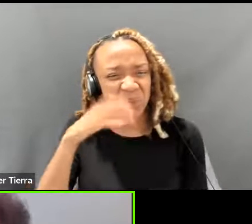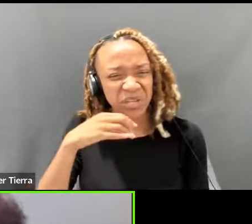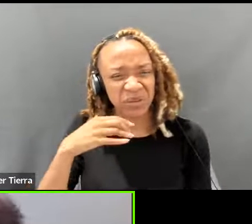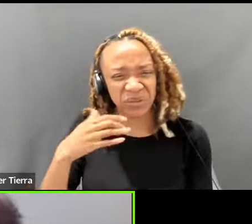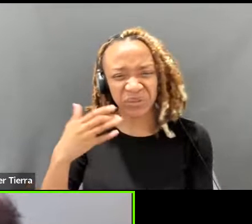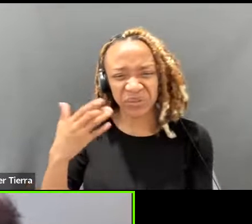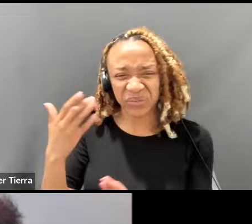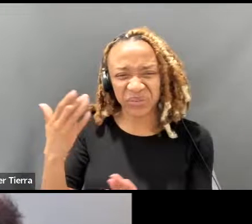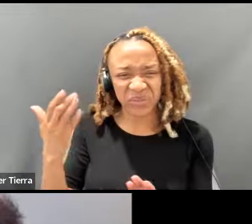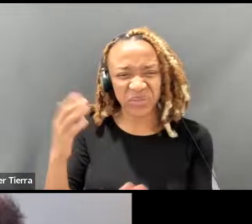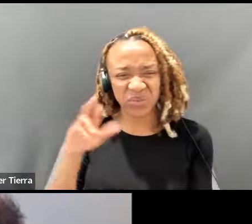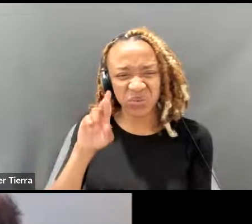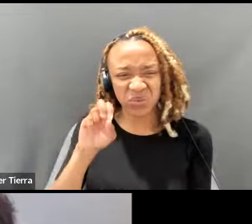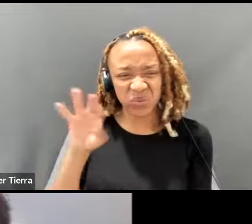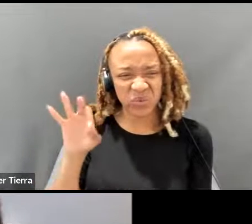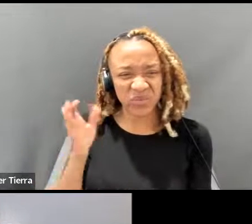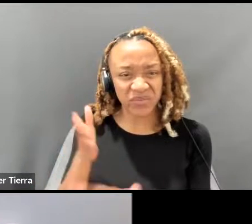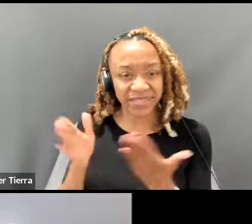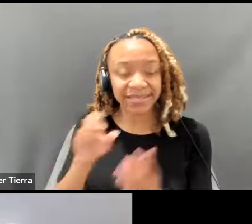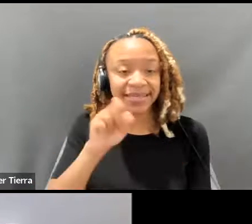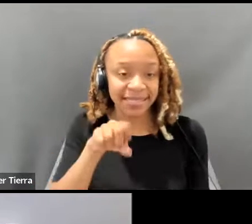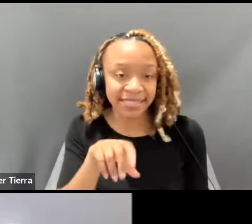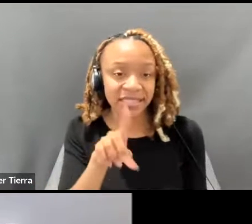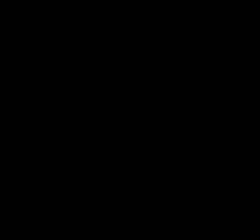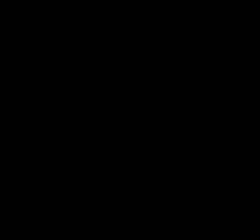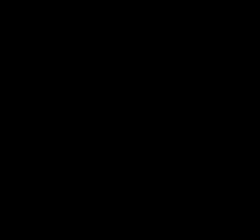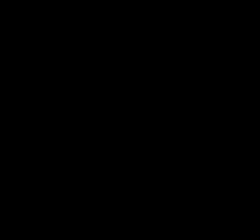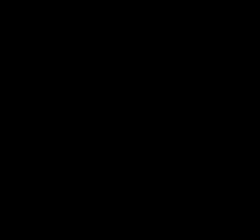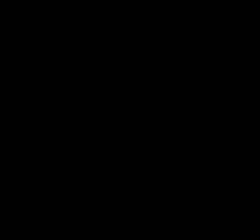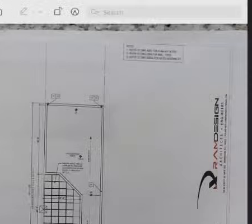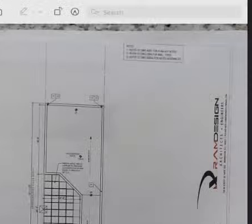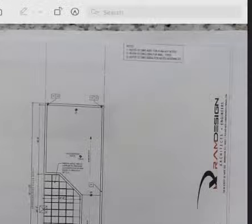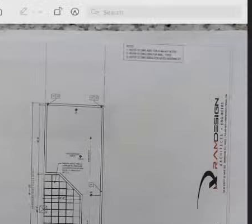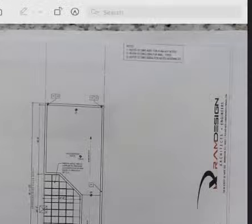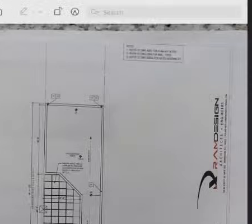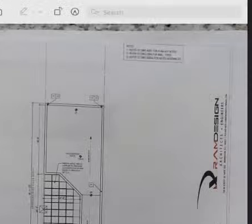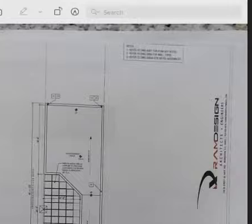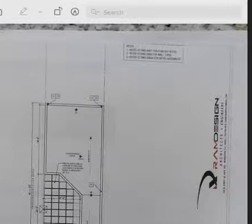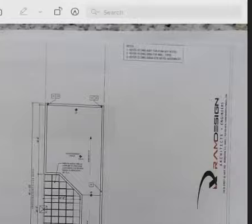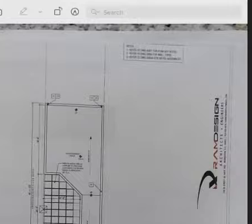thingy. Yeah, the dormer windows. Okay. Yeah.